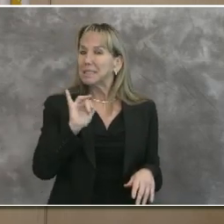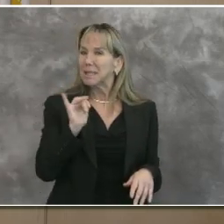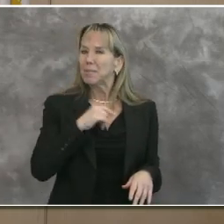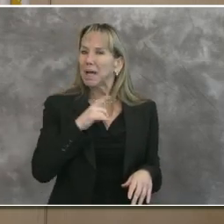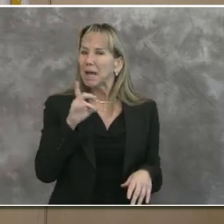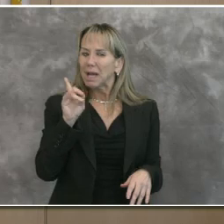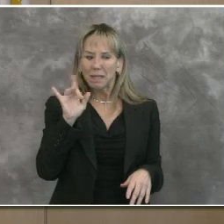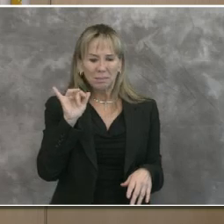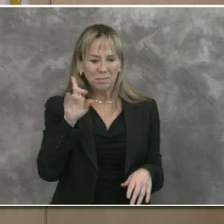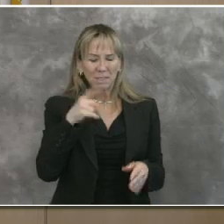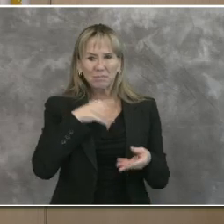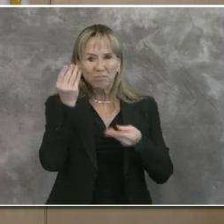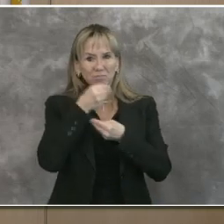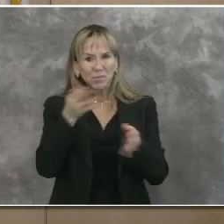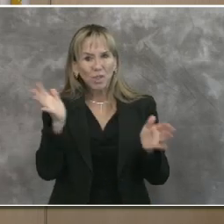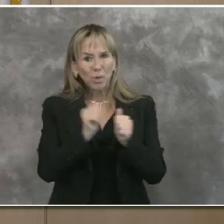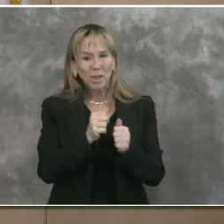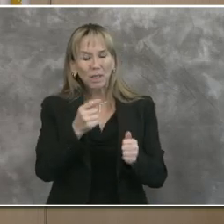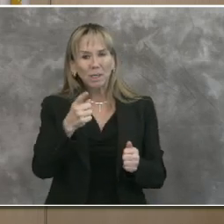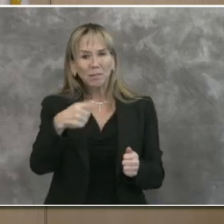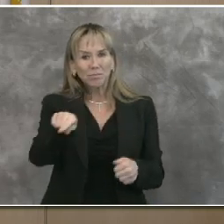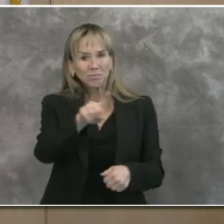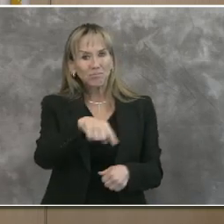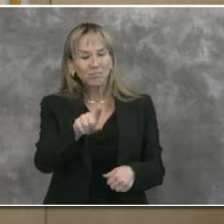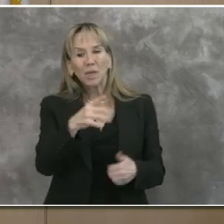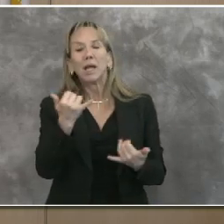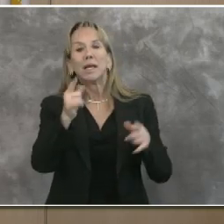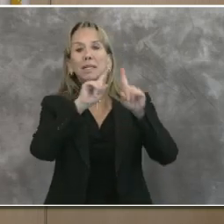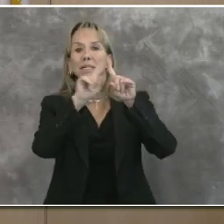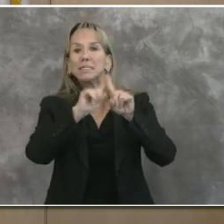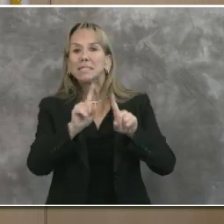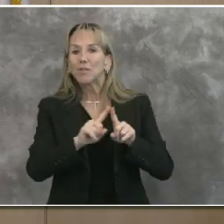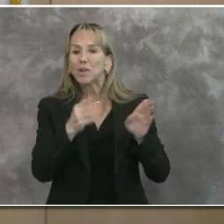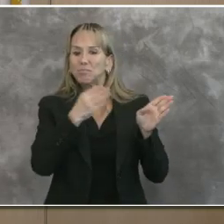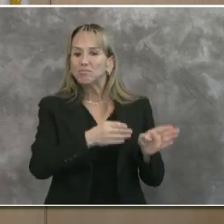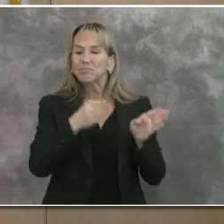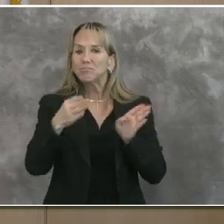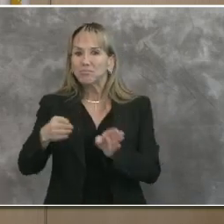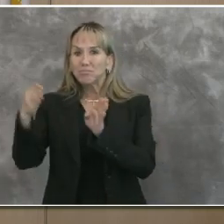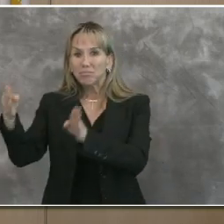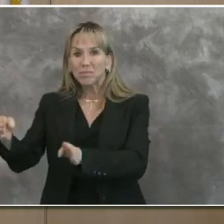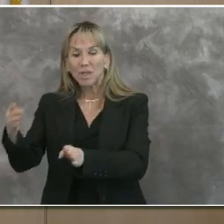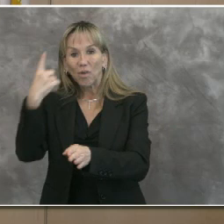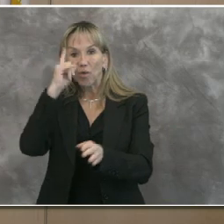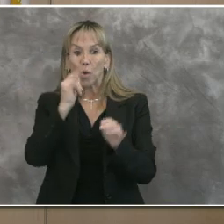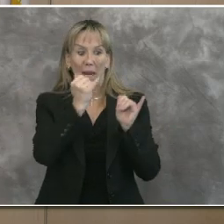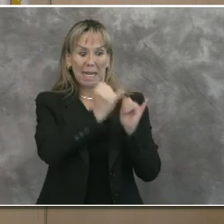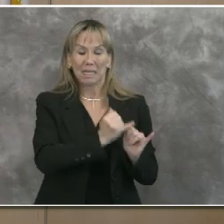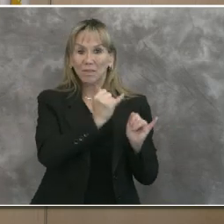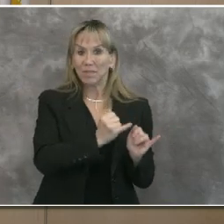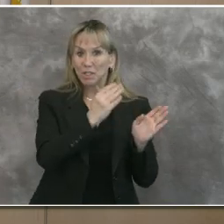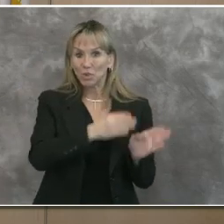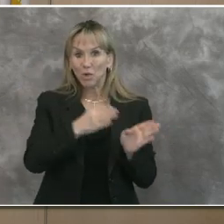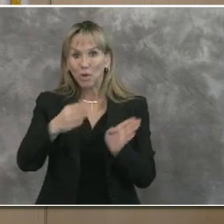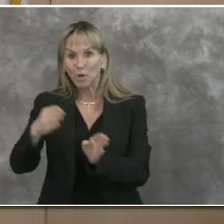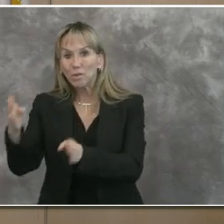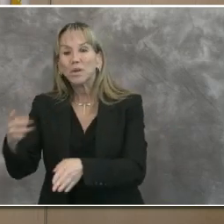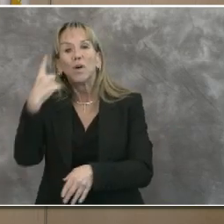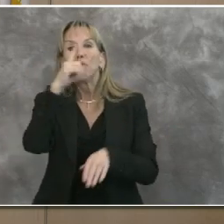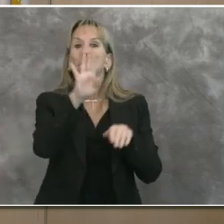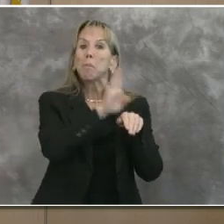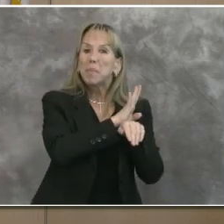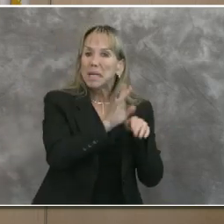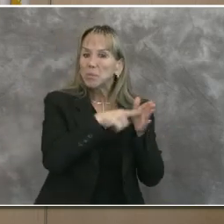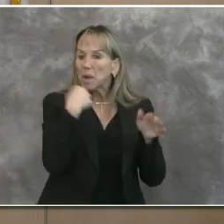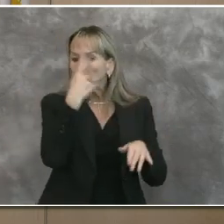shared with the public what the various phased approaches would be for individuals, for